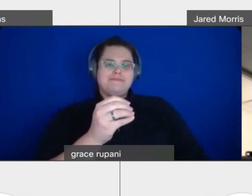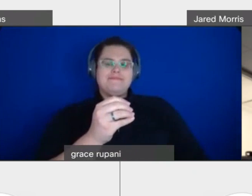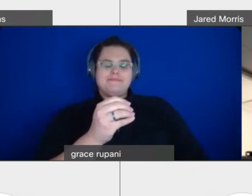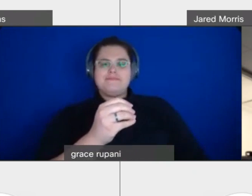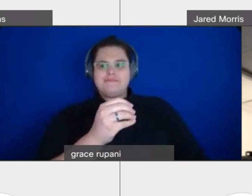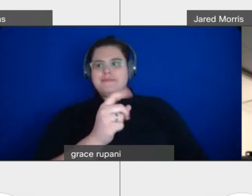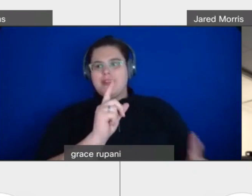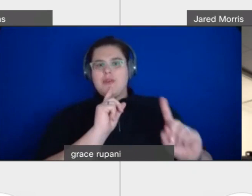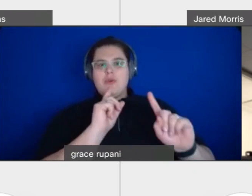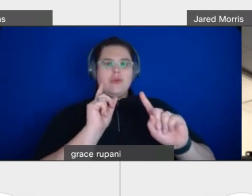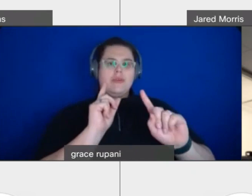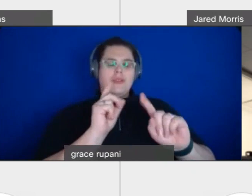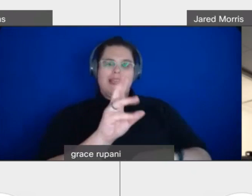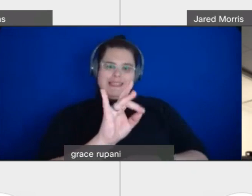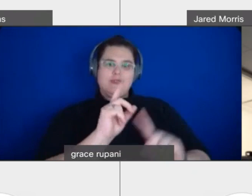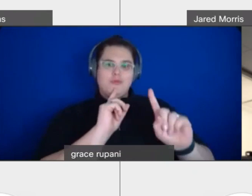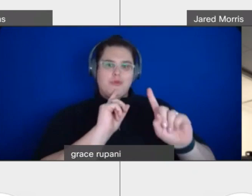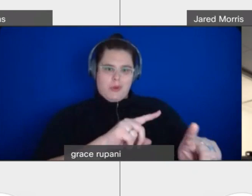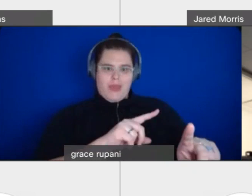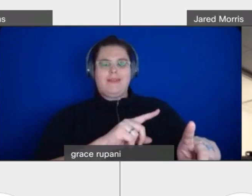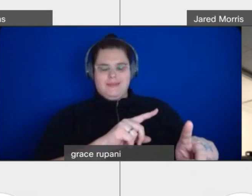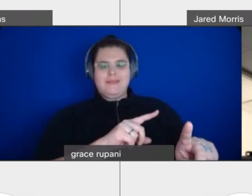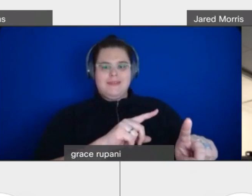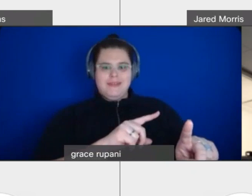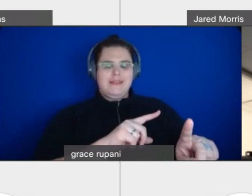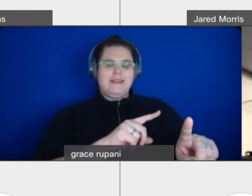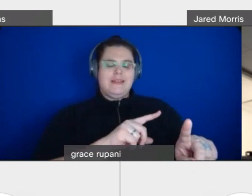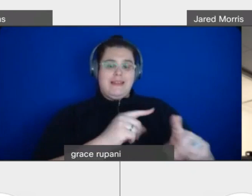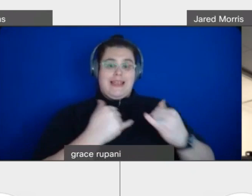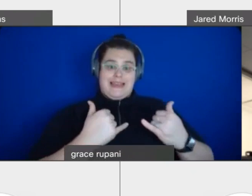reported that providers are now